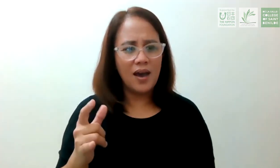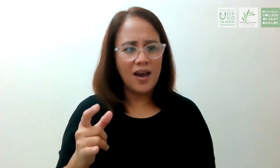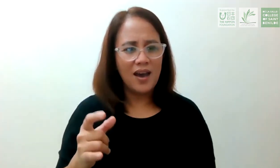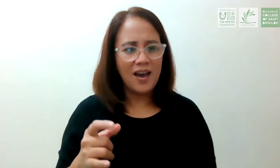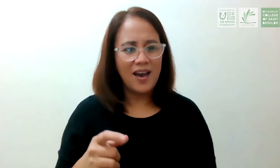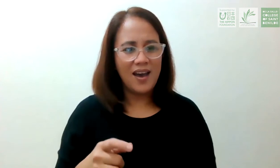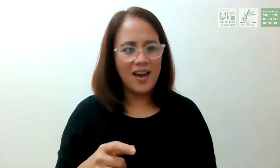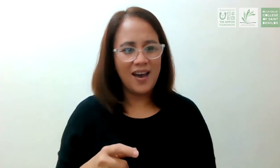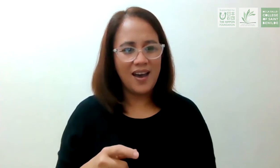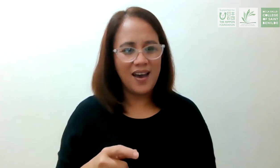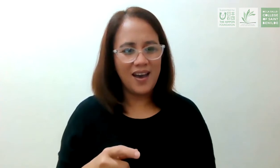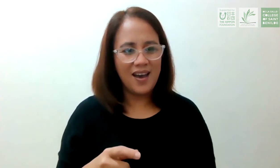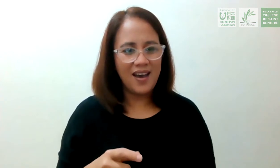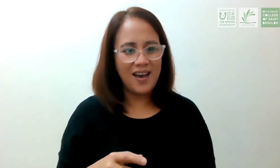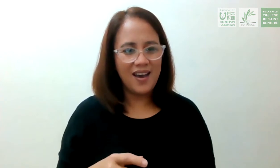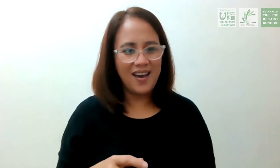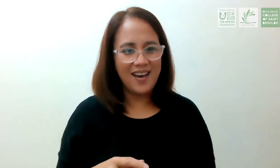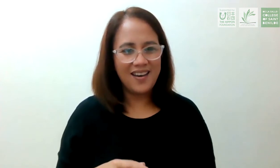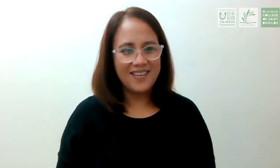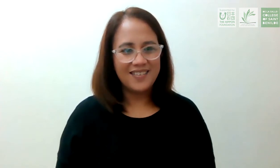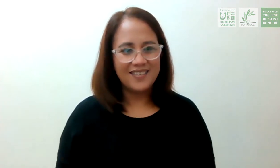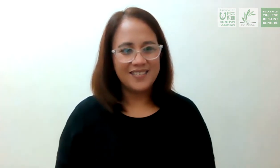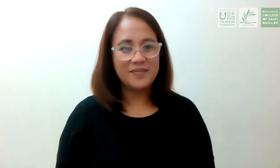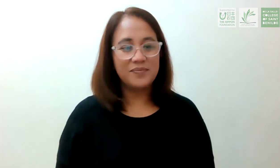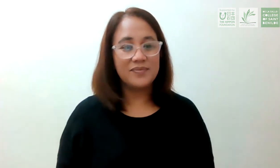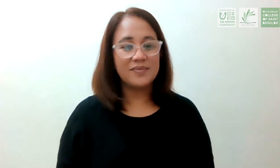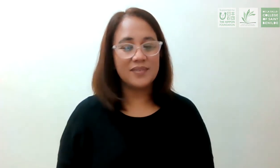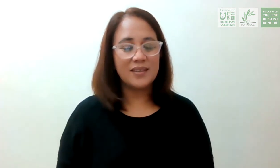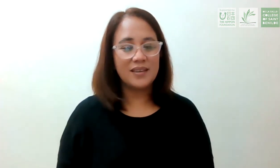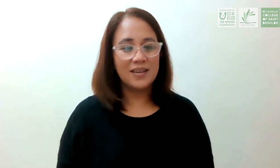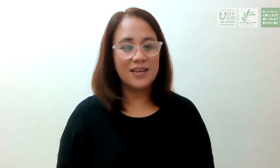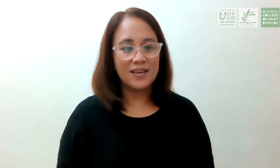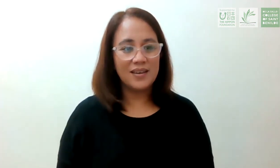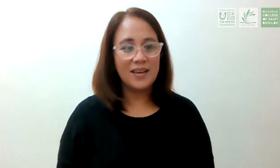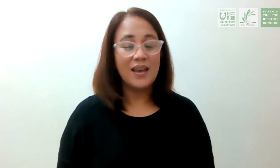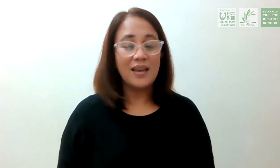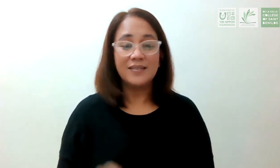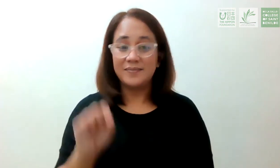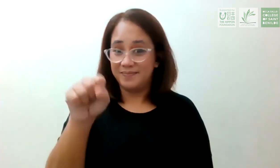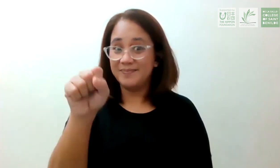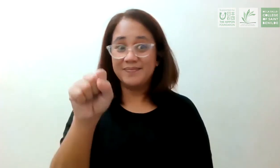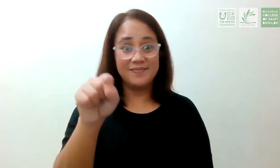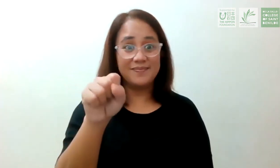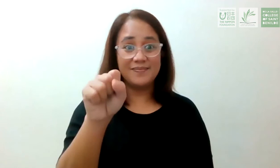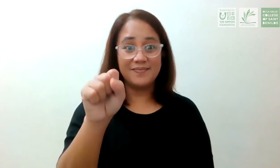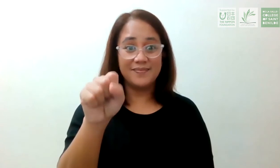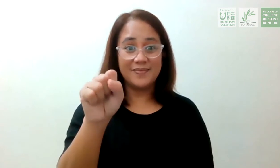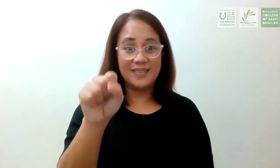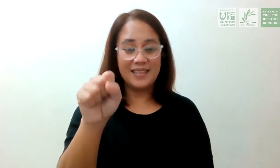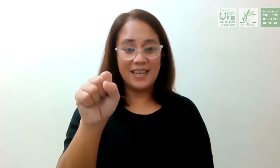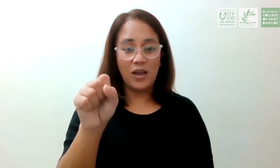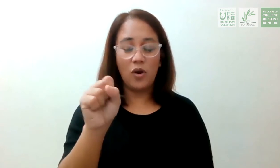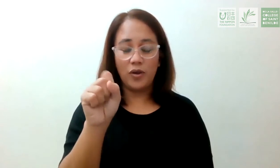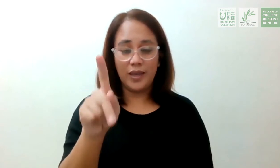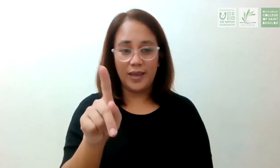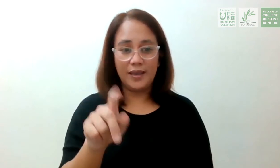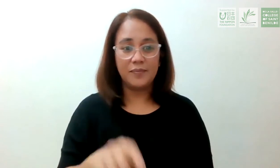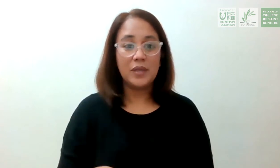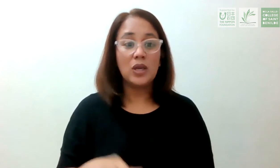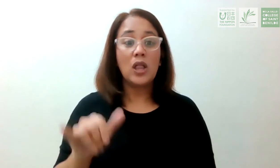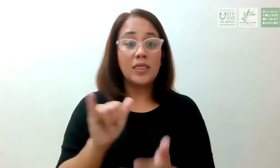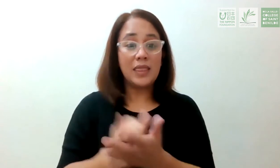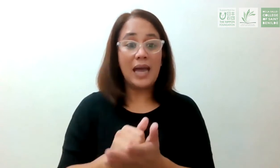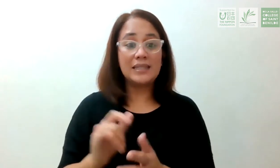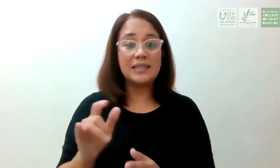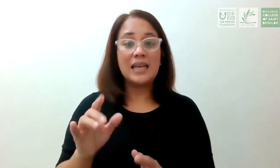Kyla and Shaq, Kyla, shock, love, yeah. And she if you said, loves yeah, him. yeah, okay. So that's a directional